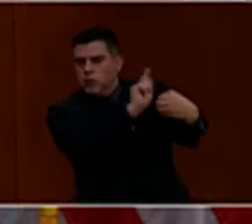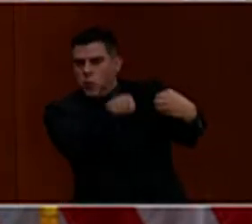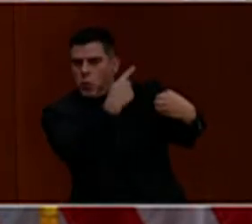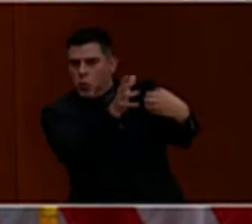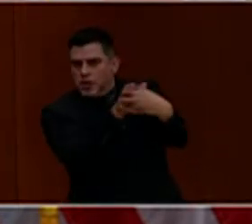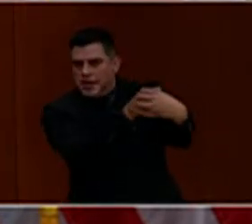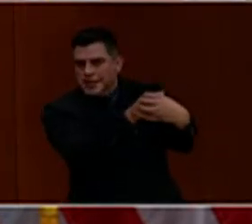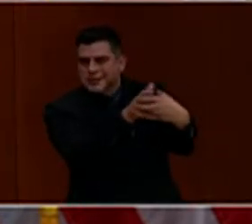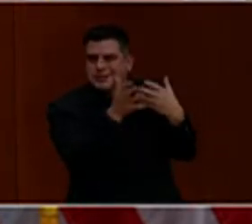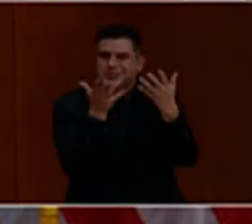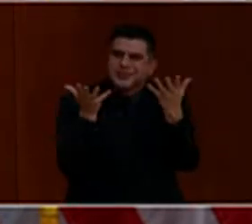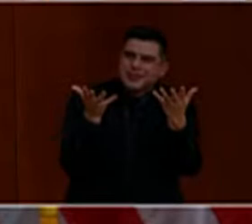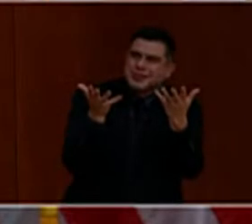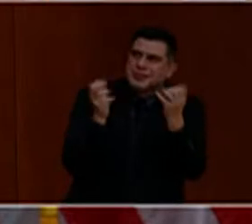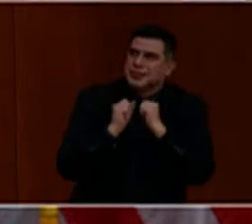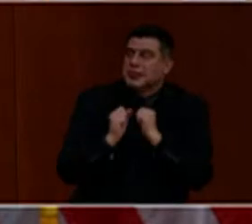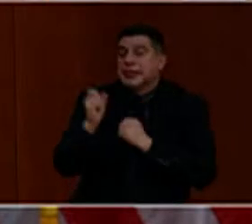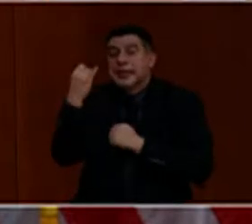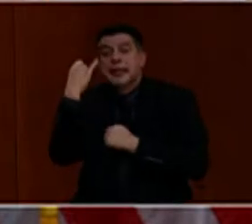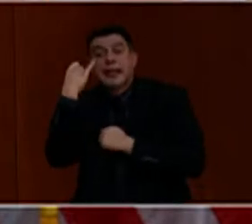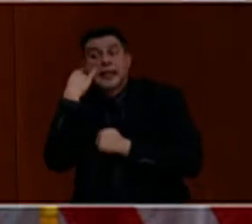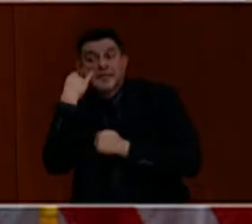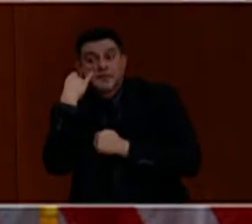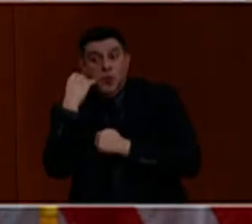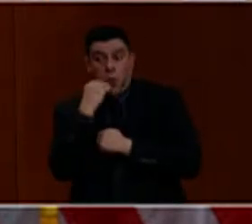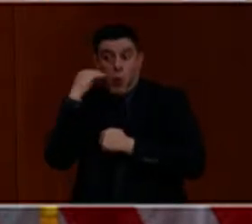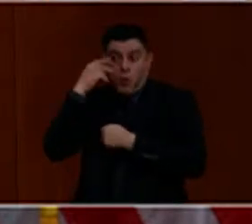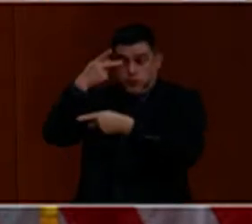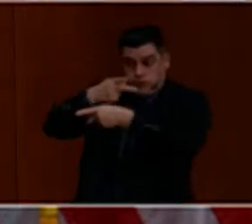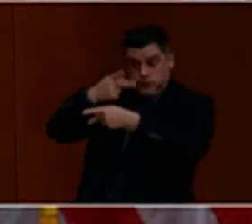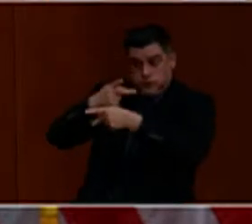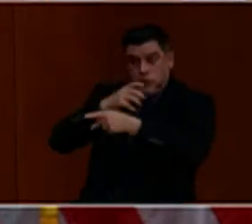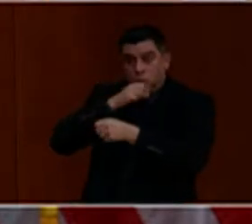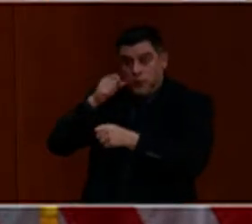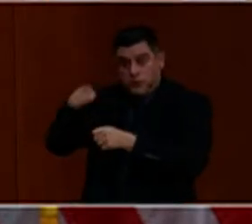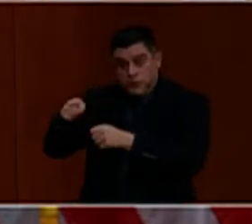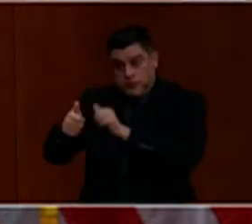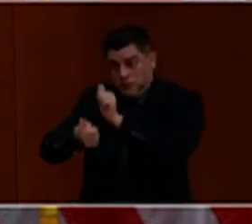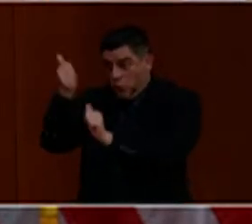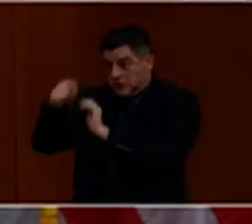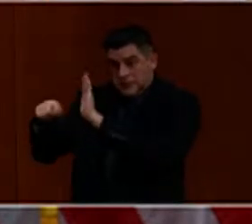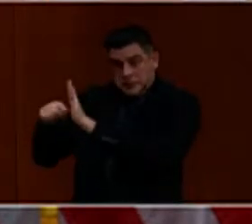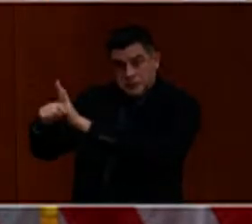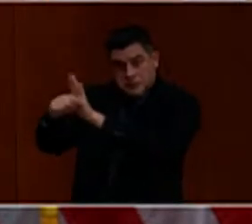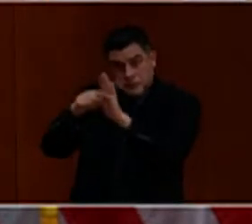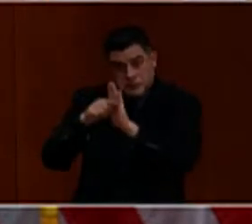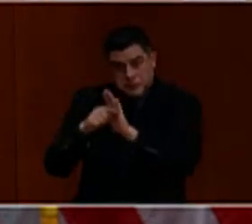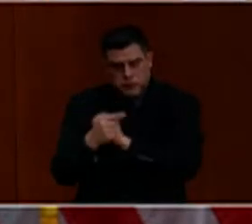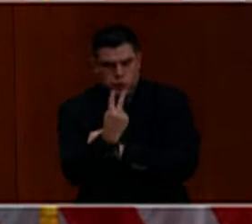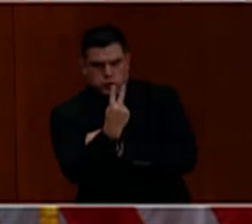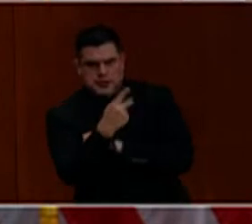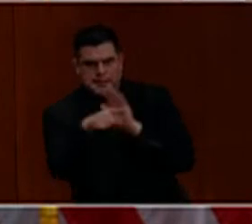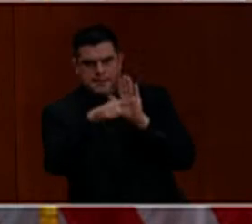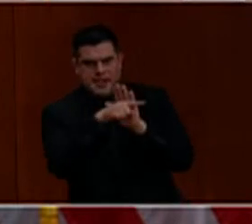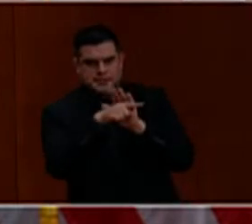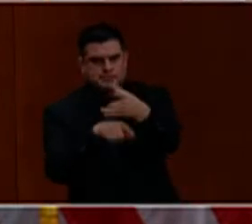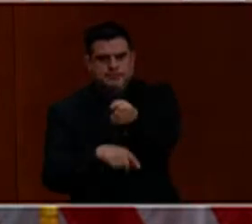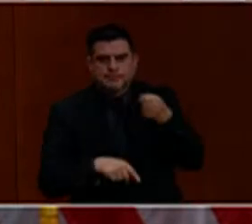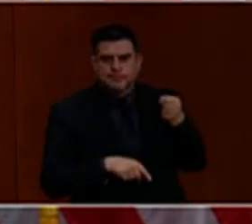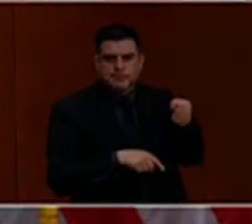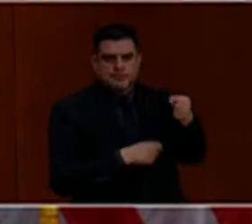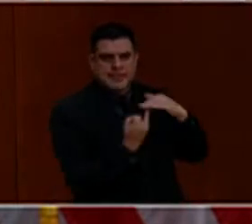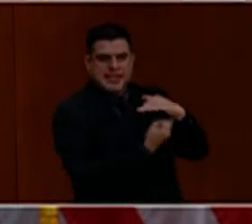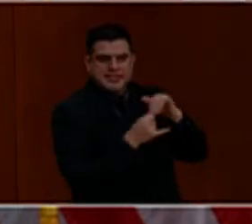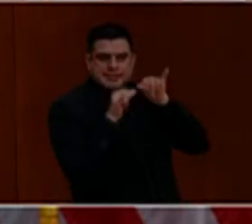say, 2 residents test positive, everyone negative, they need to be isolated. Most facilities can't appropriately isolate them, so you do have